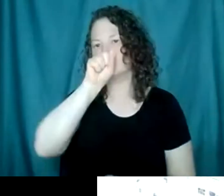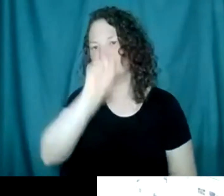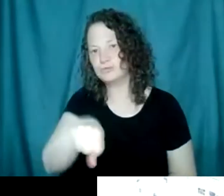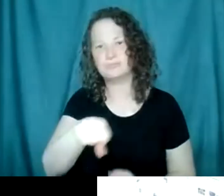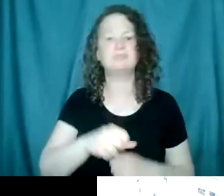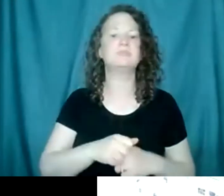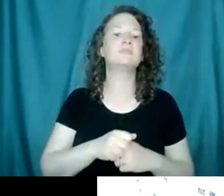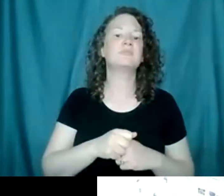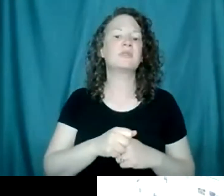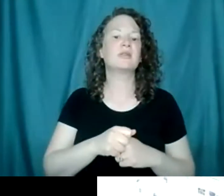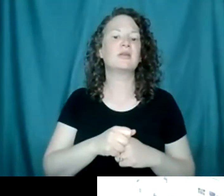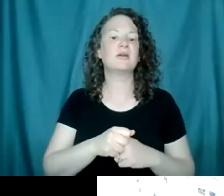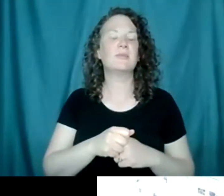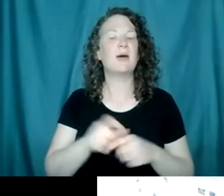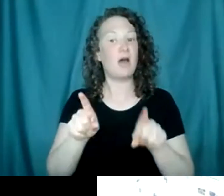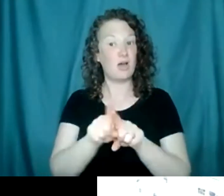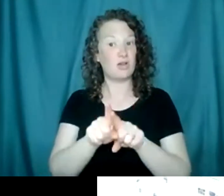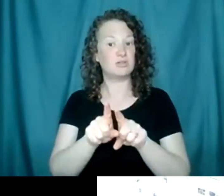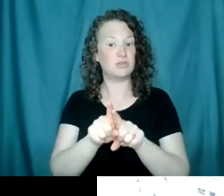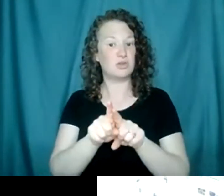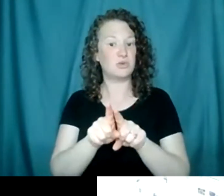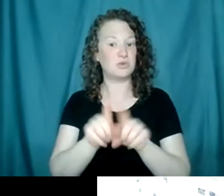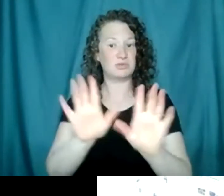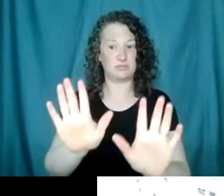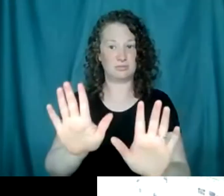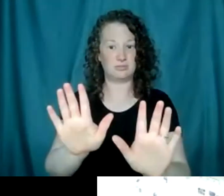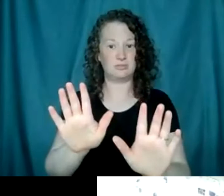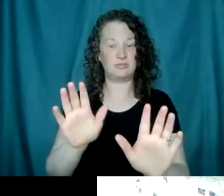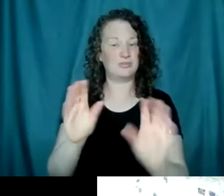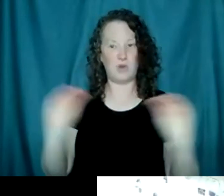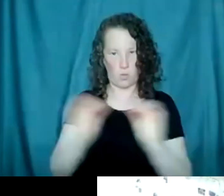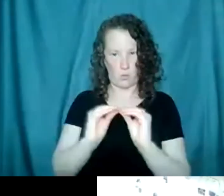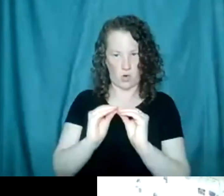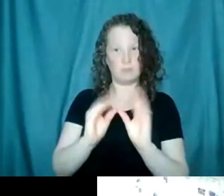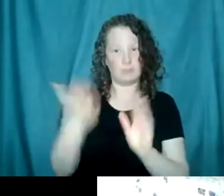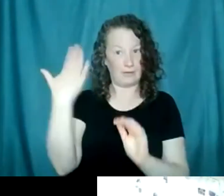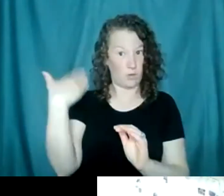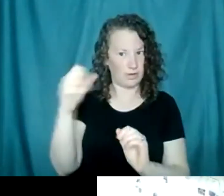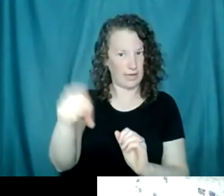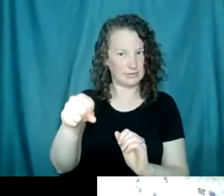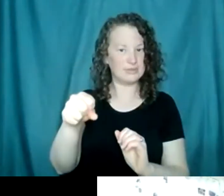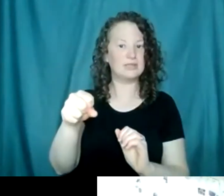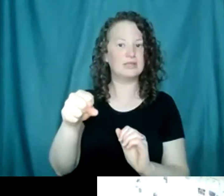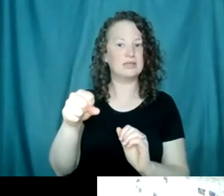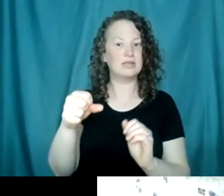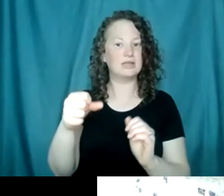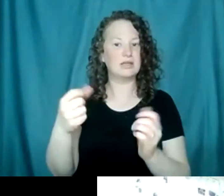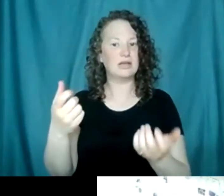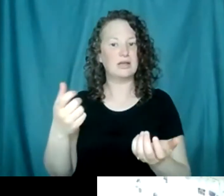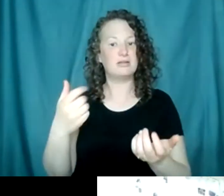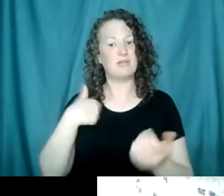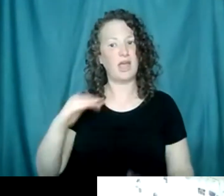But I also, growing up, this is not the case anymore. But just to get a little bit more personal, I grew